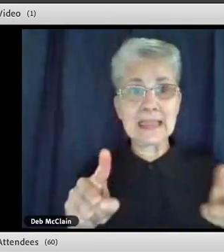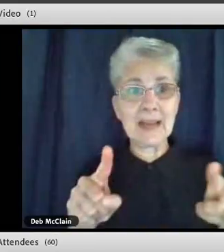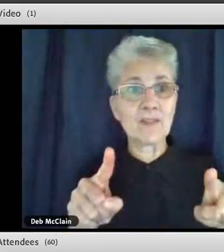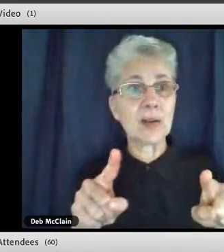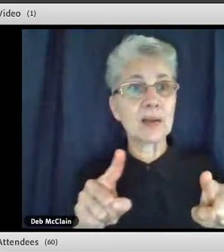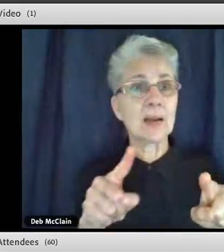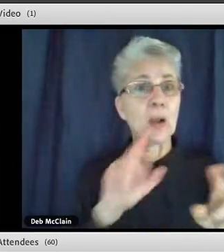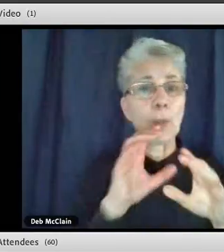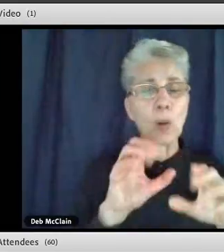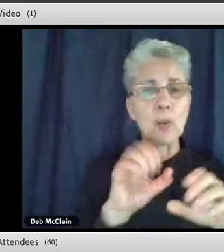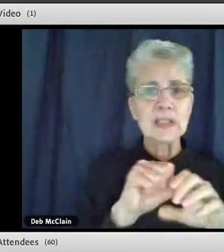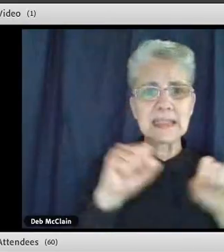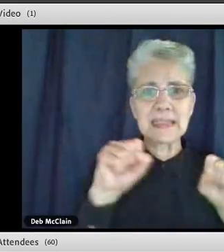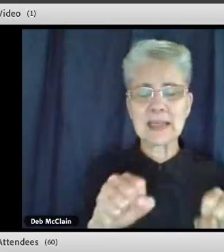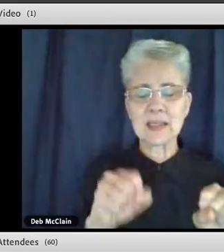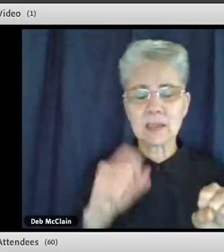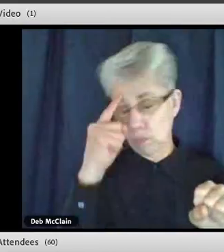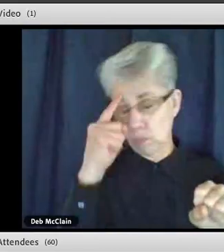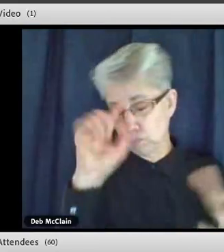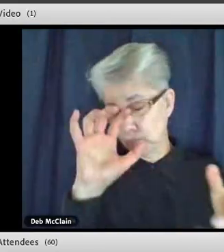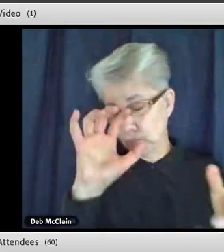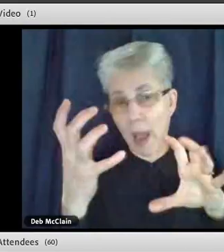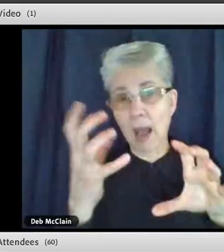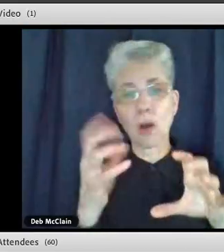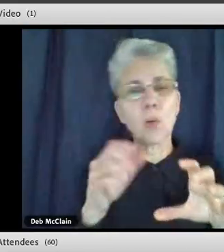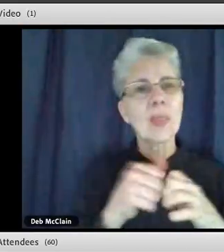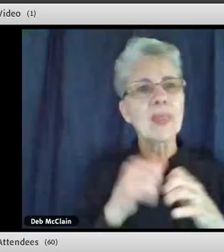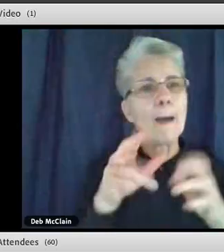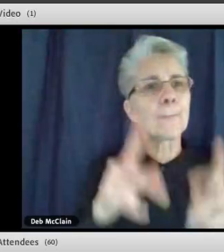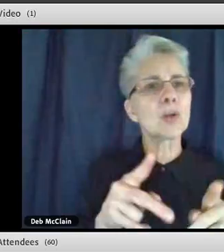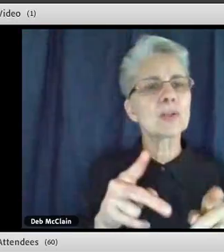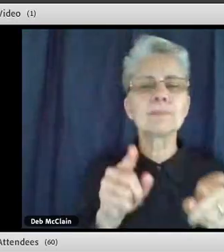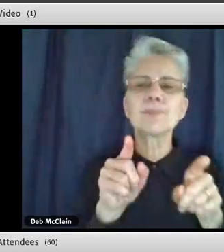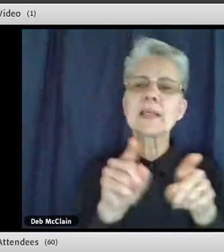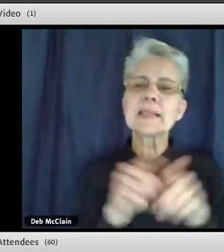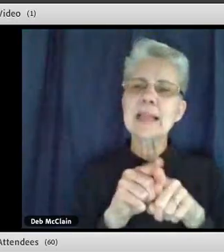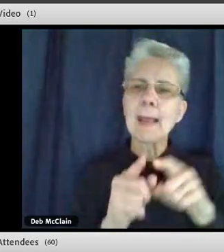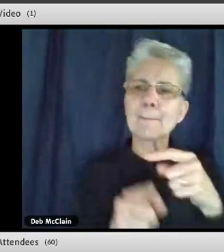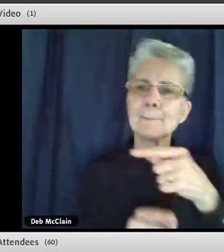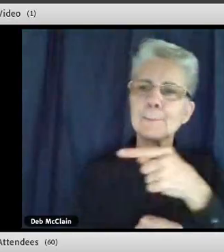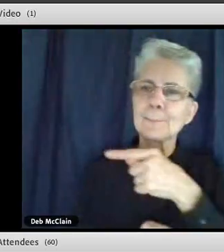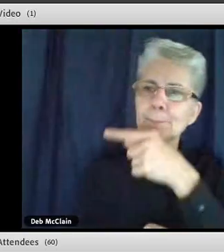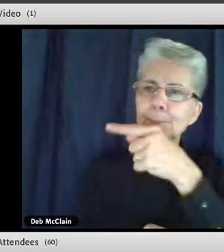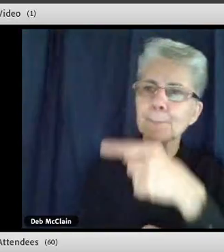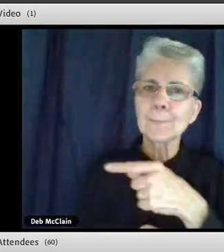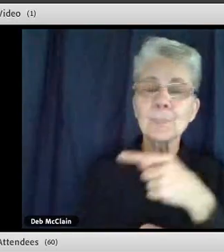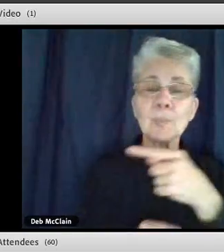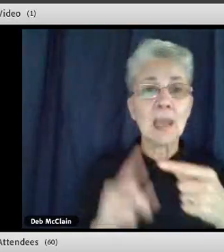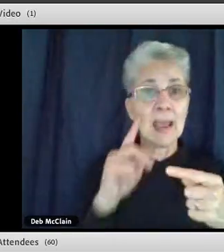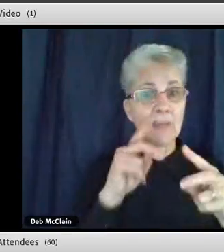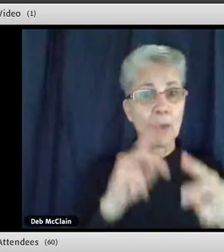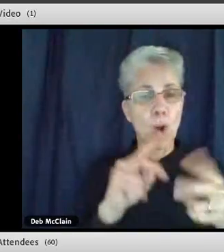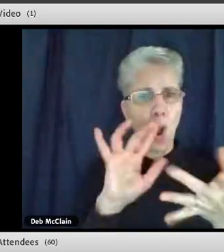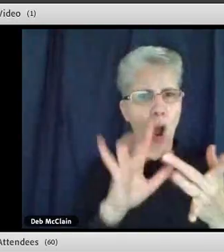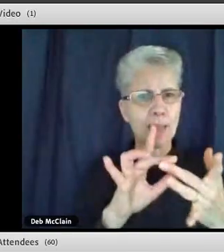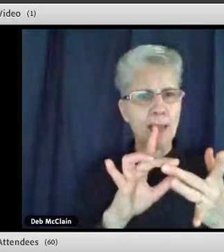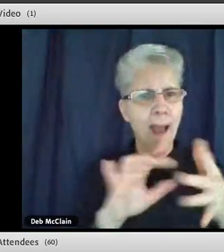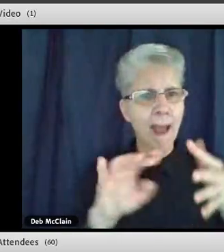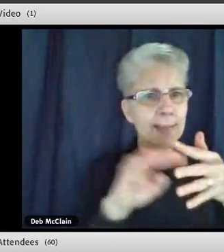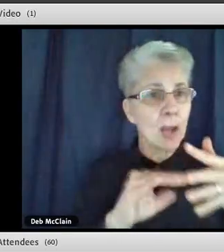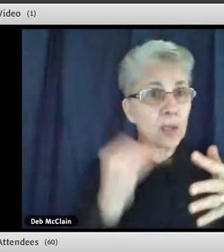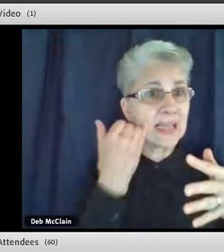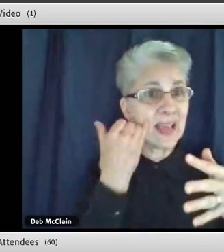then it'll be confusing. Same thing if they were looking in different online catalogs. If everyone is deciding